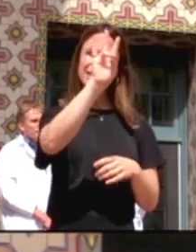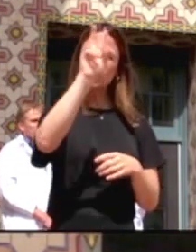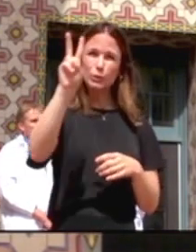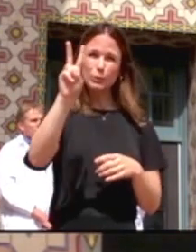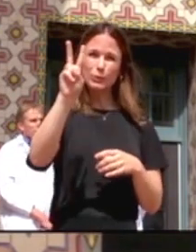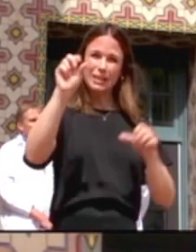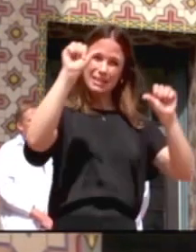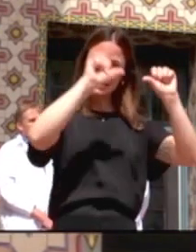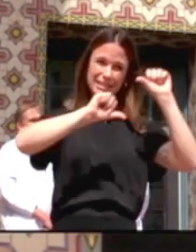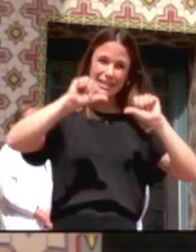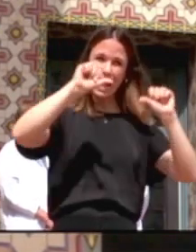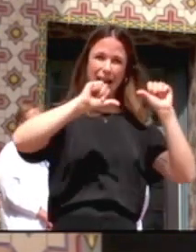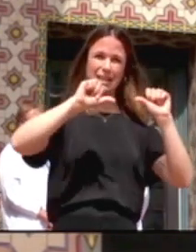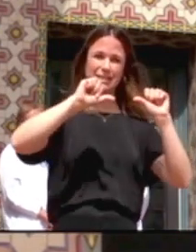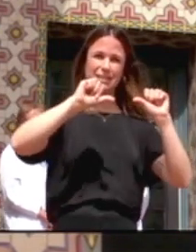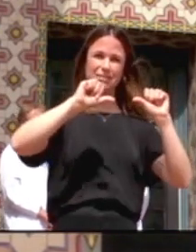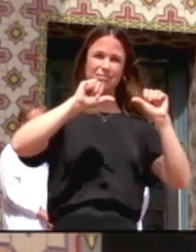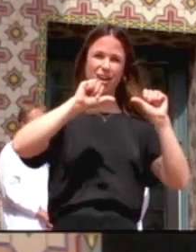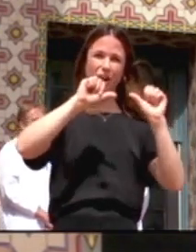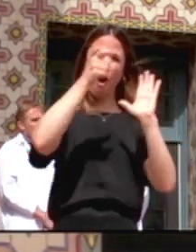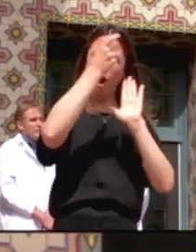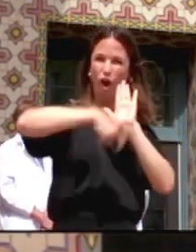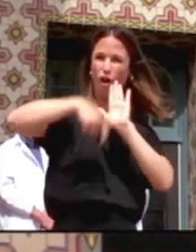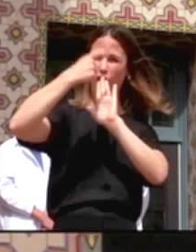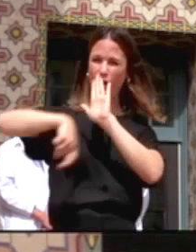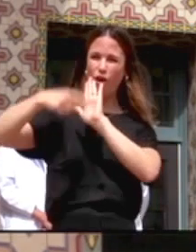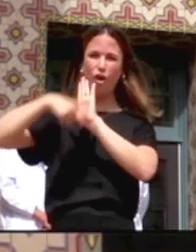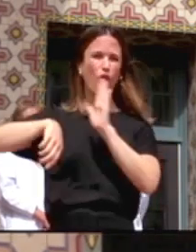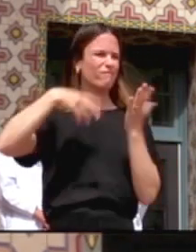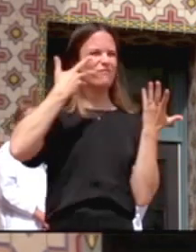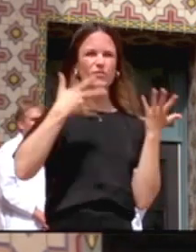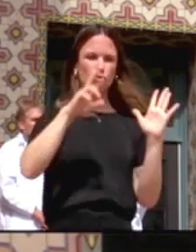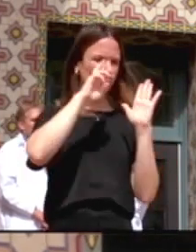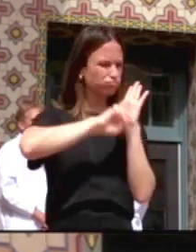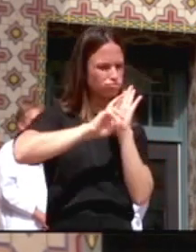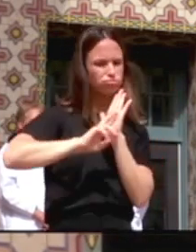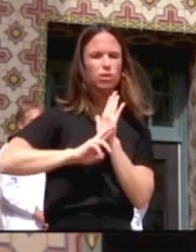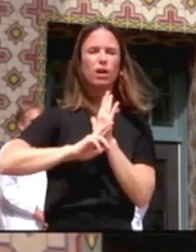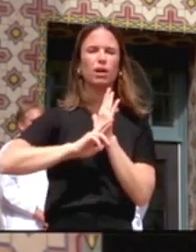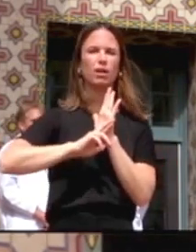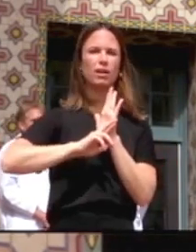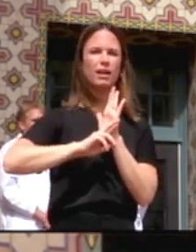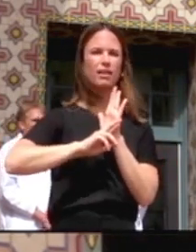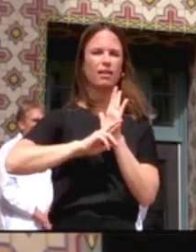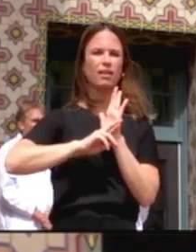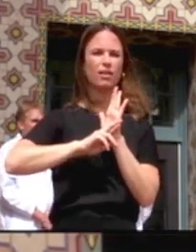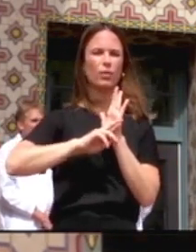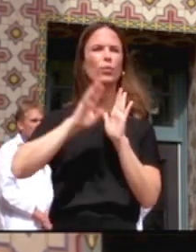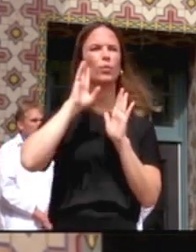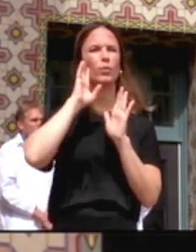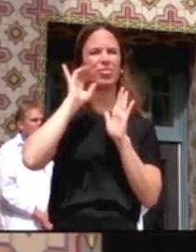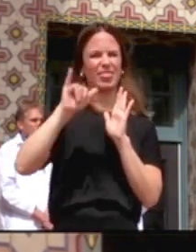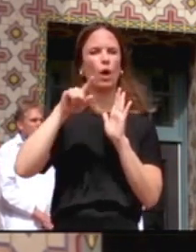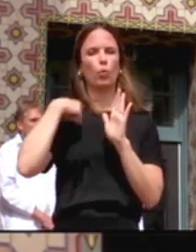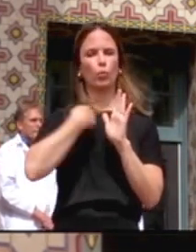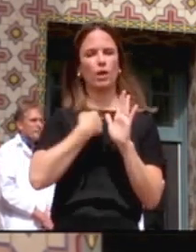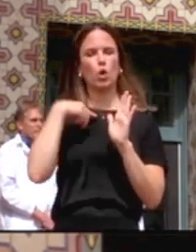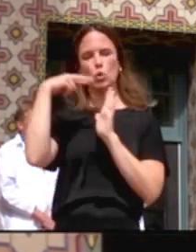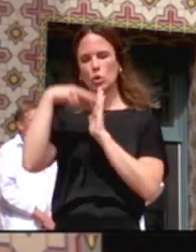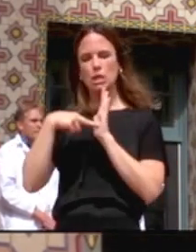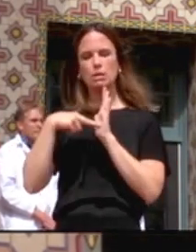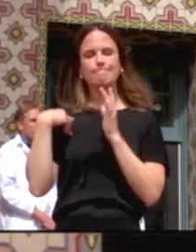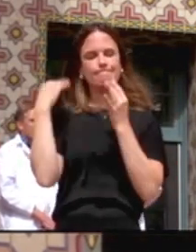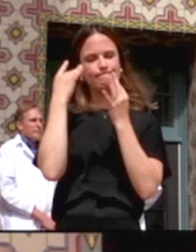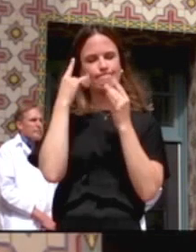72 scientific articles, research, in which to base our recommendations today.